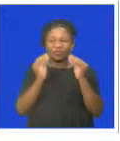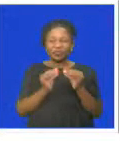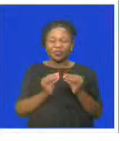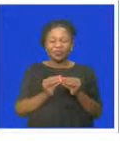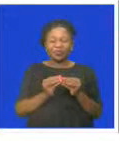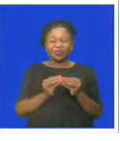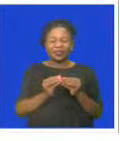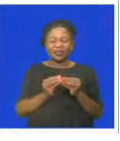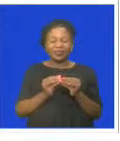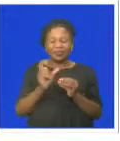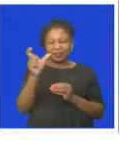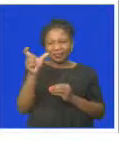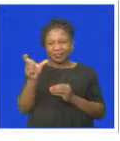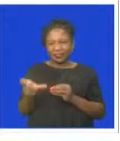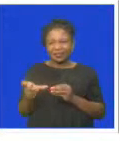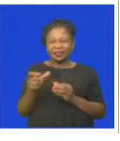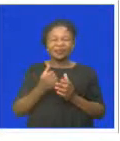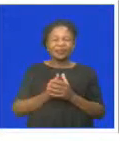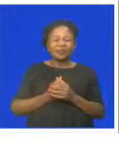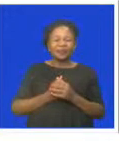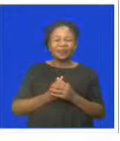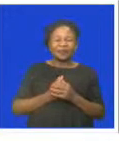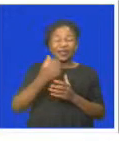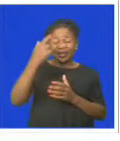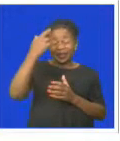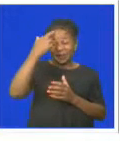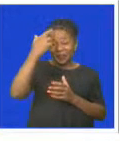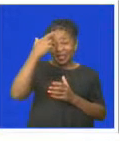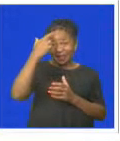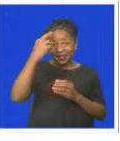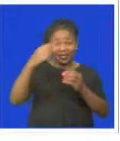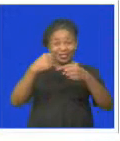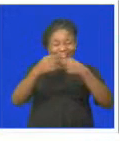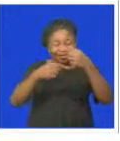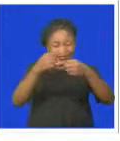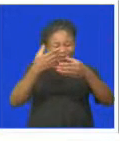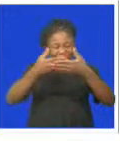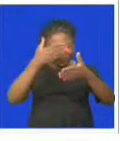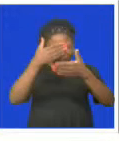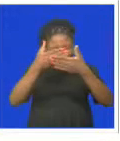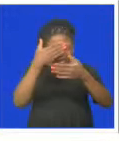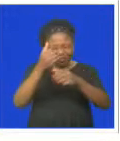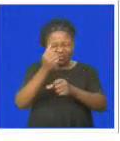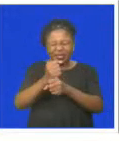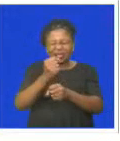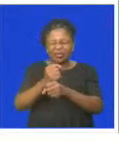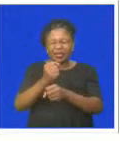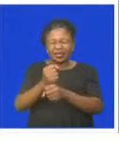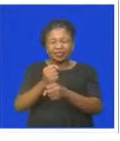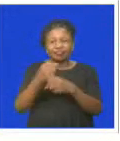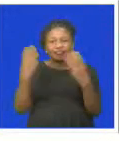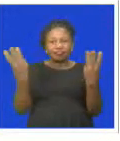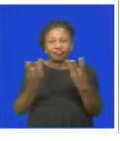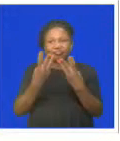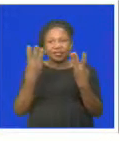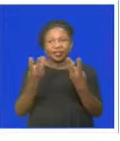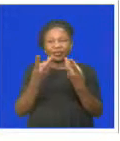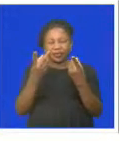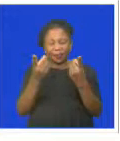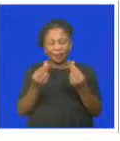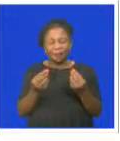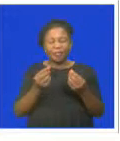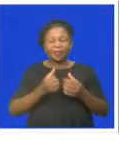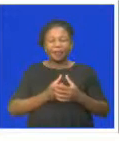A doctor. Remember, we are still learning about the jobs people do. A doctor.